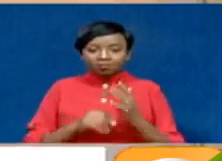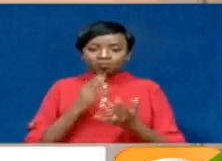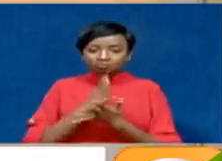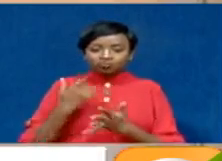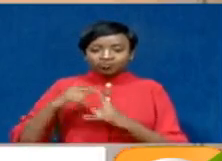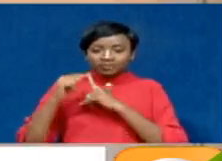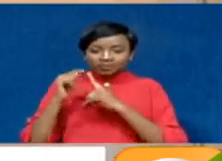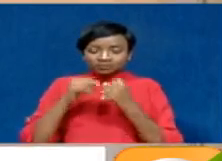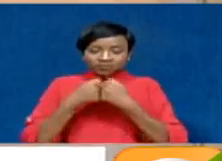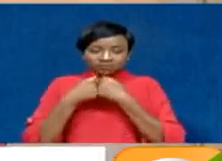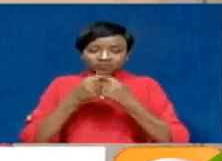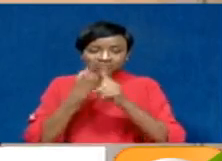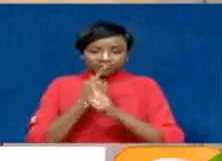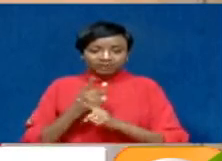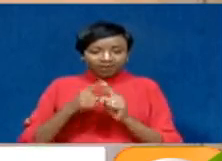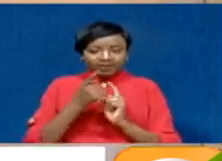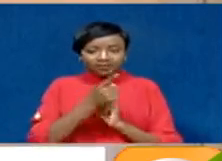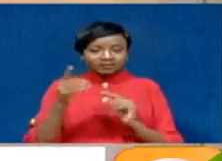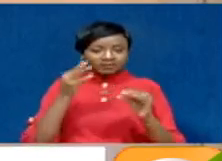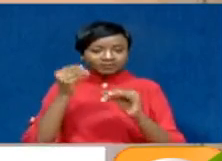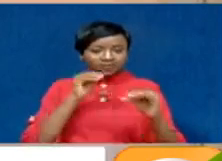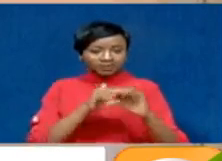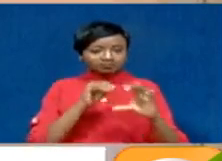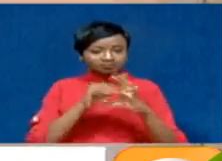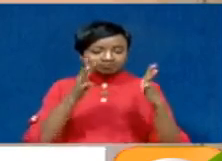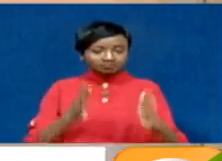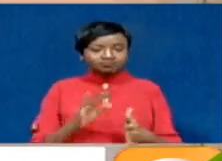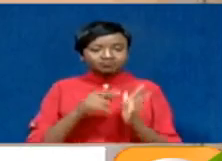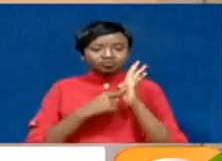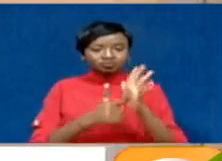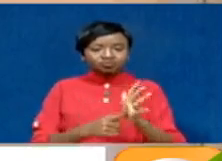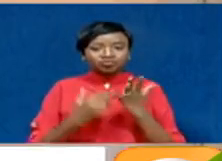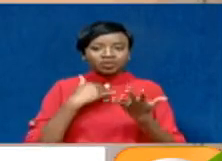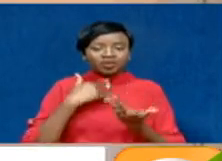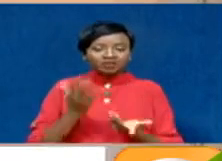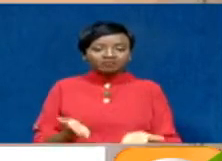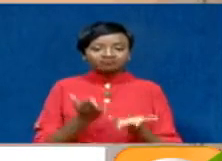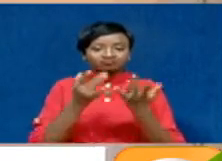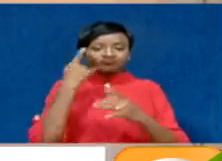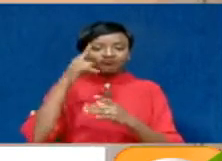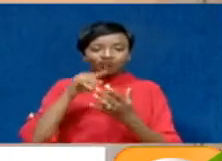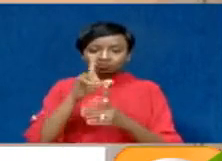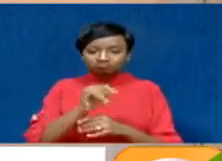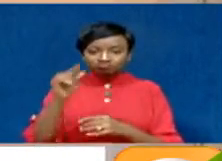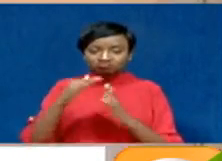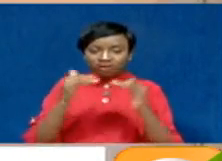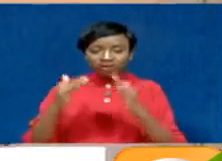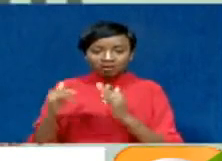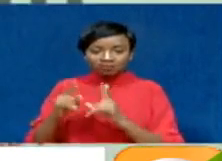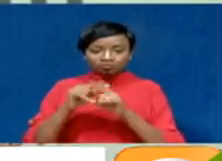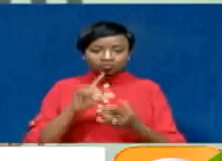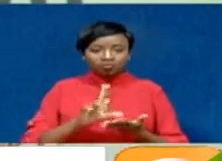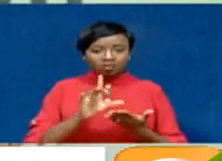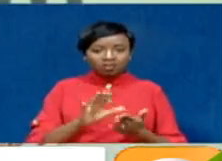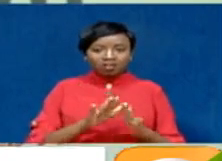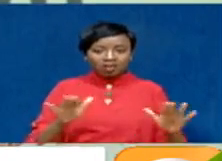these challenges, investors are showing confidence in the sector, as seen by sustained buyer demand for affordable housing and land. The